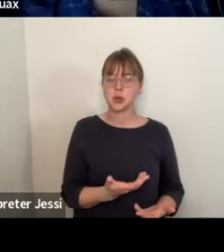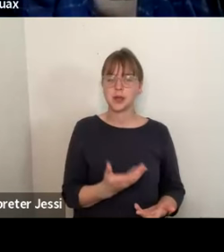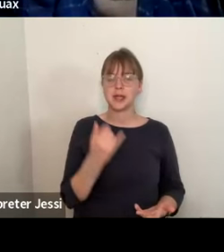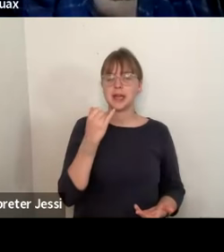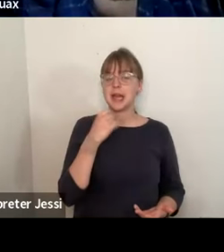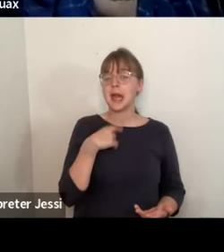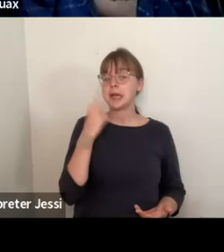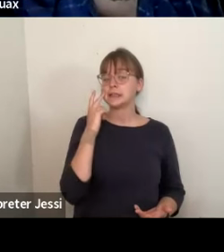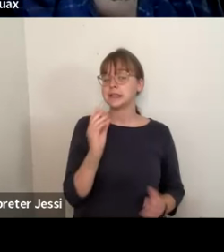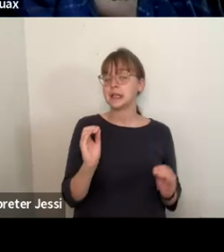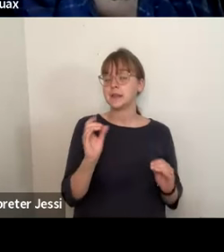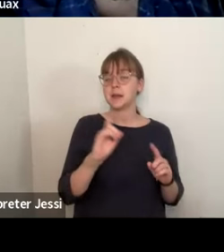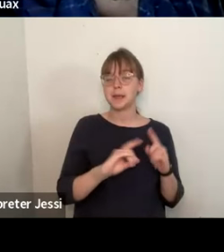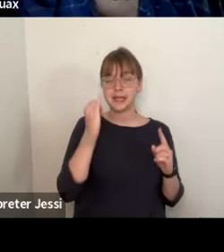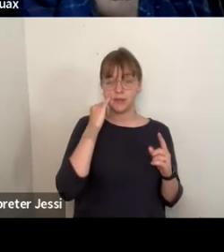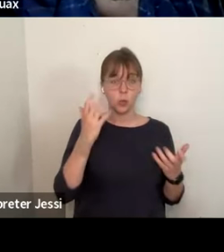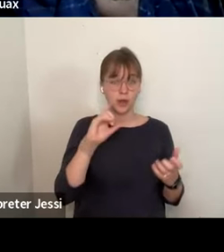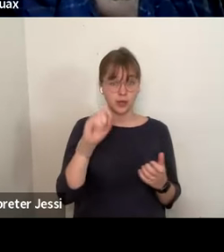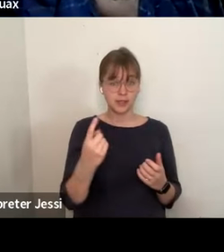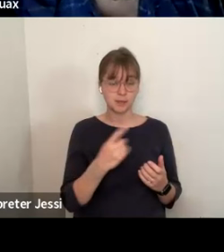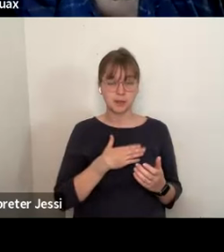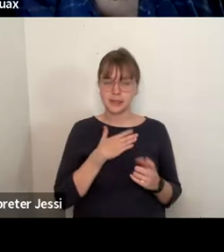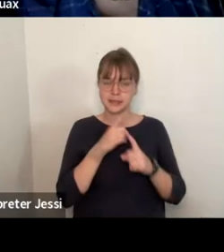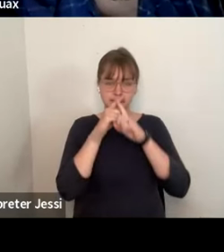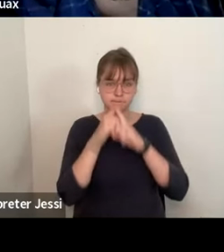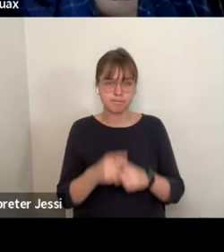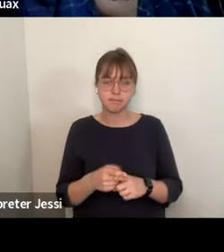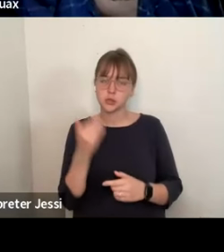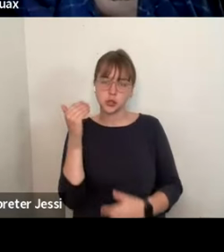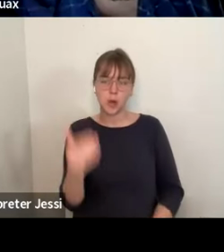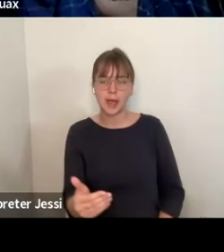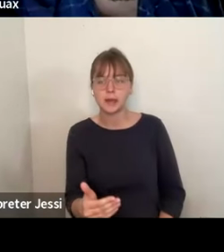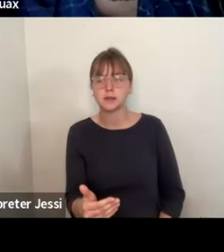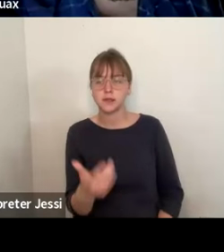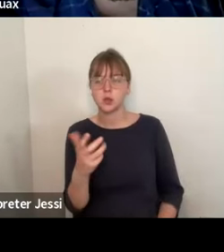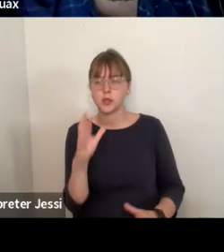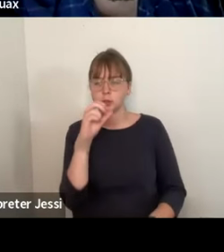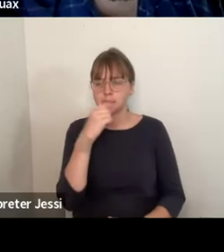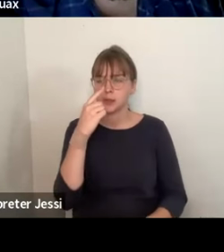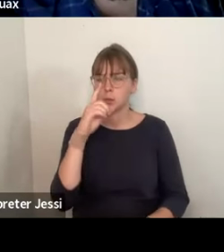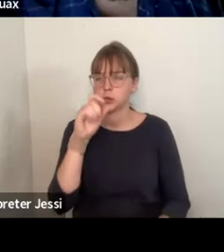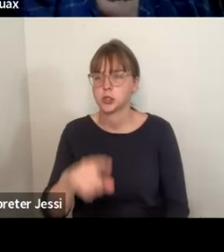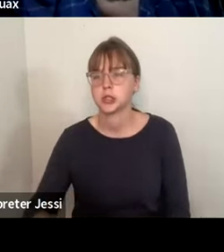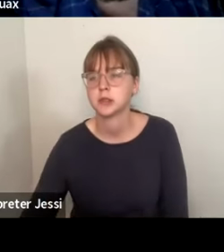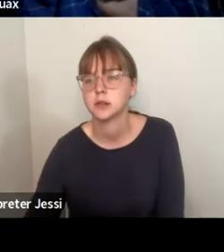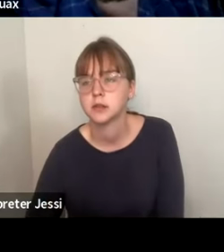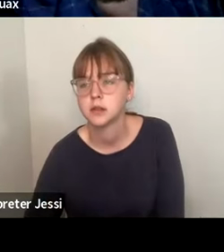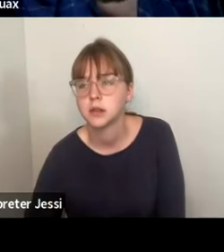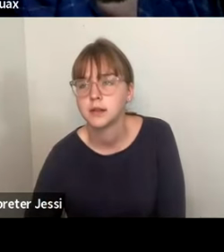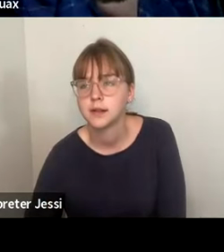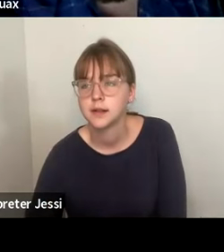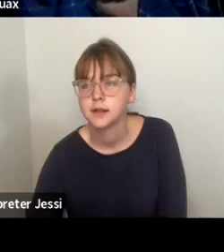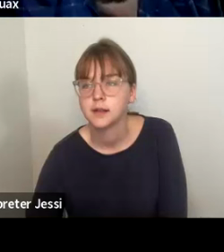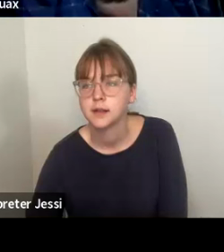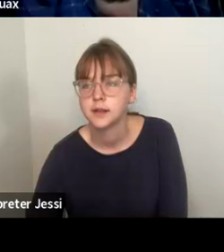a question, but if somebody wants to come off mute, like I said, I don't want to miss anybody's question. Some things are coming in. Feel